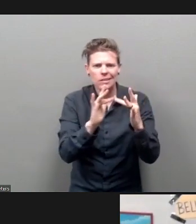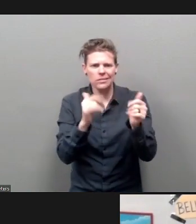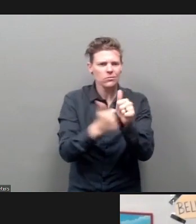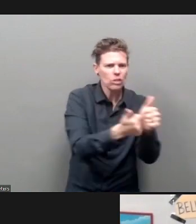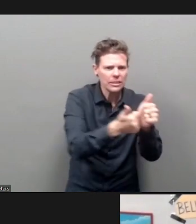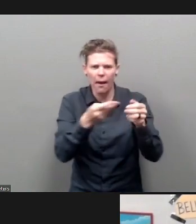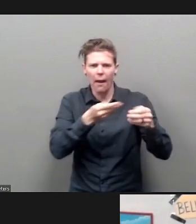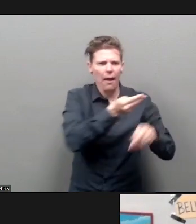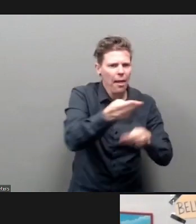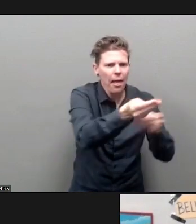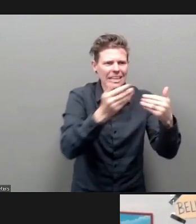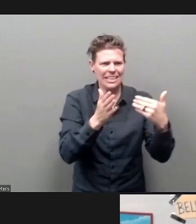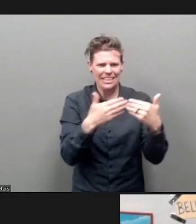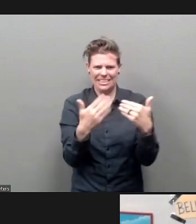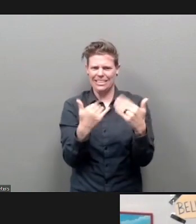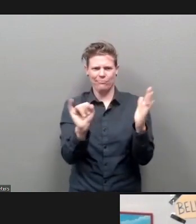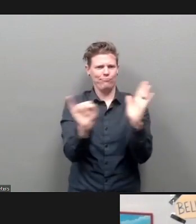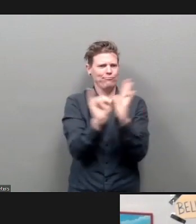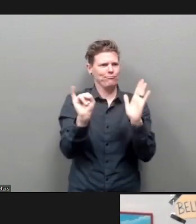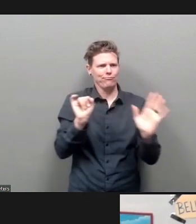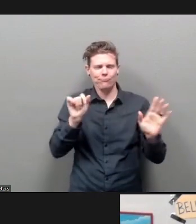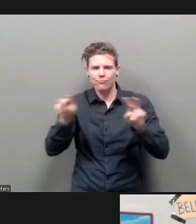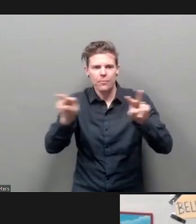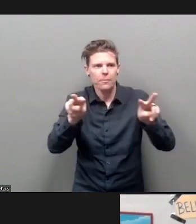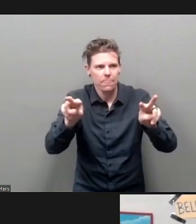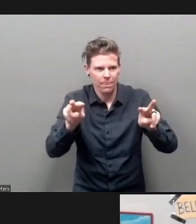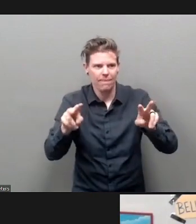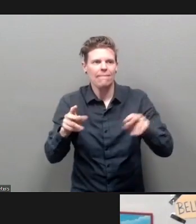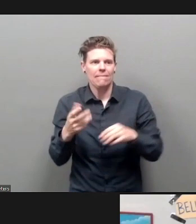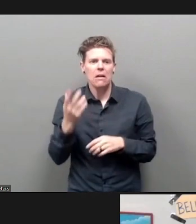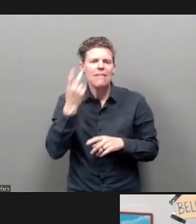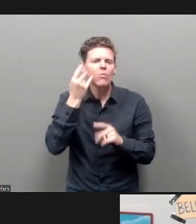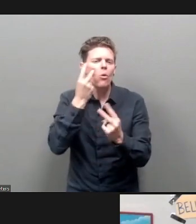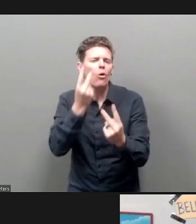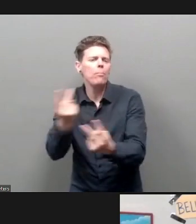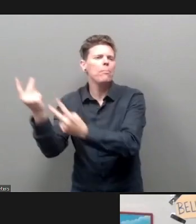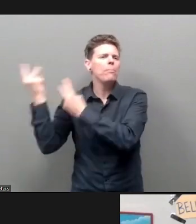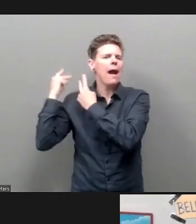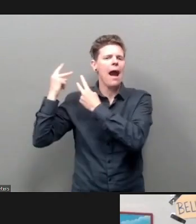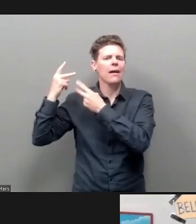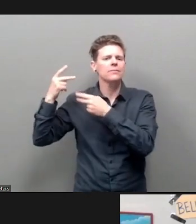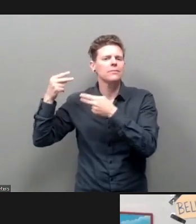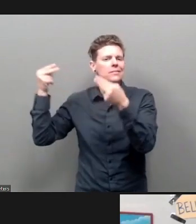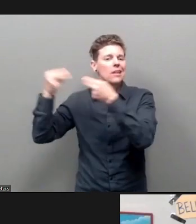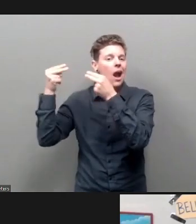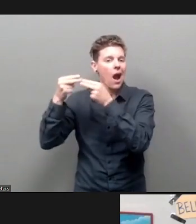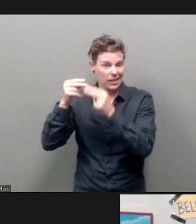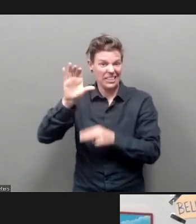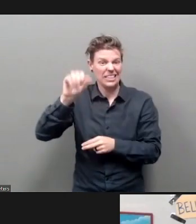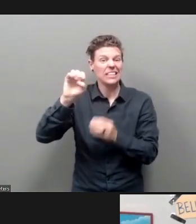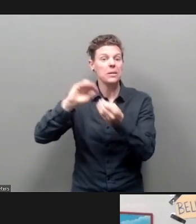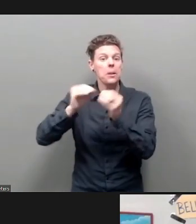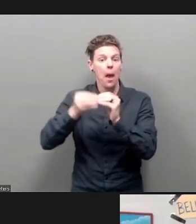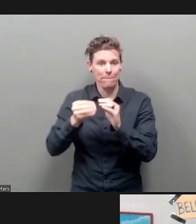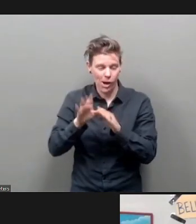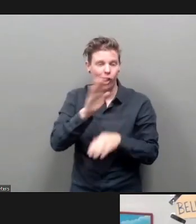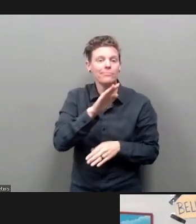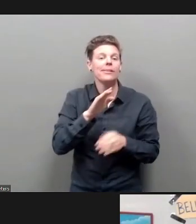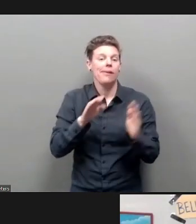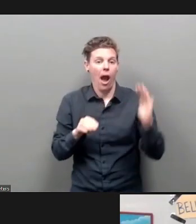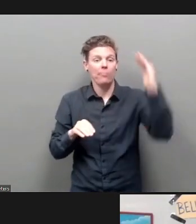that slide, you don't have to bring it up, Brianna, but just the case count graph, it goes up and down and up. And, it's impossible to staff